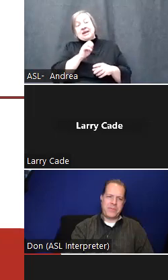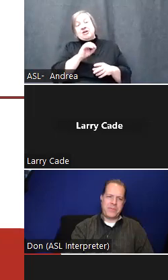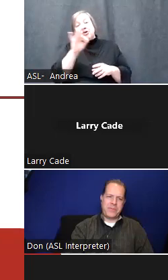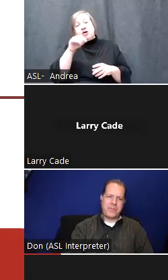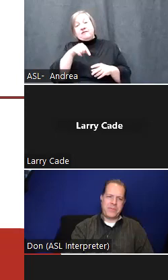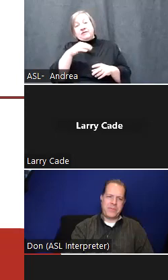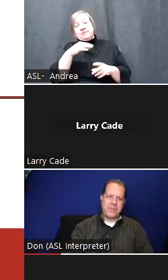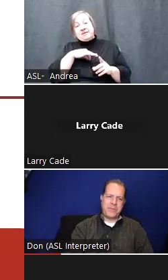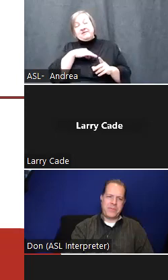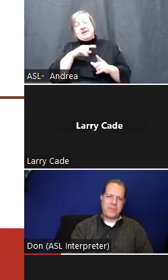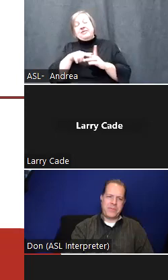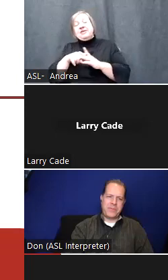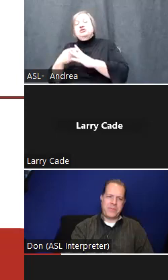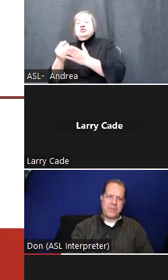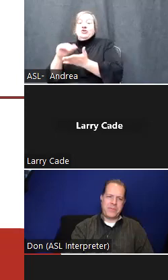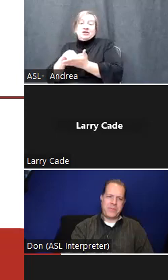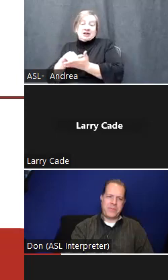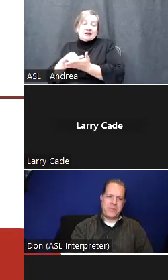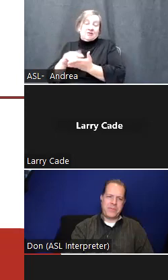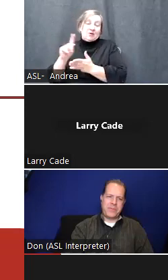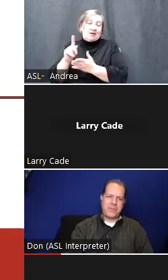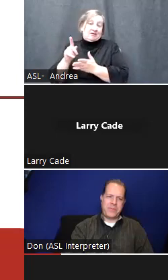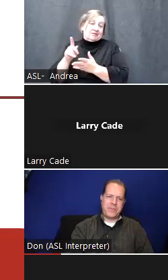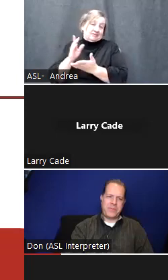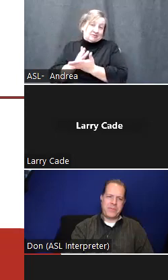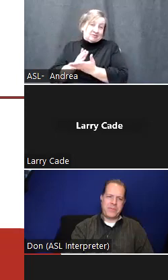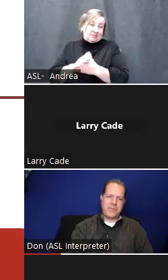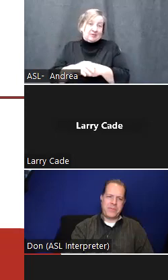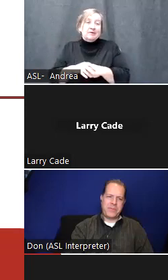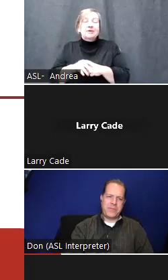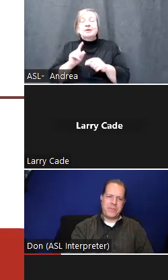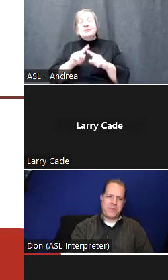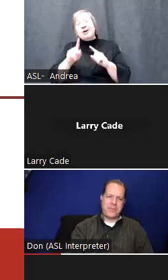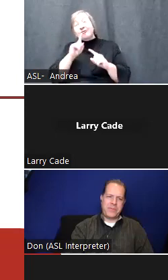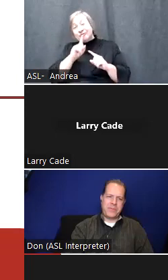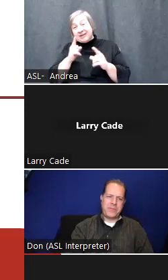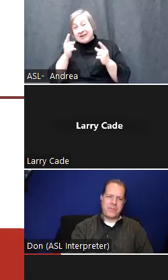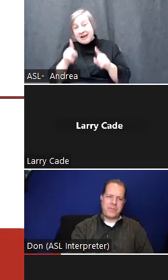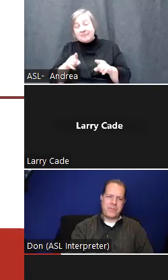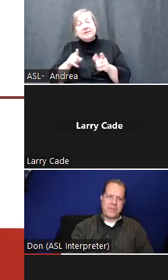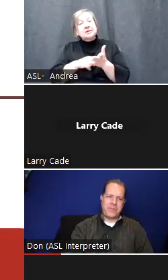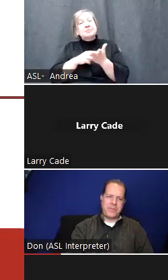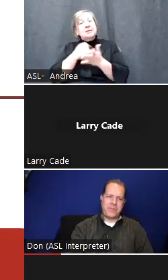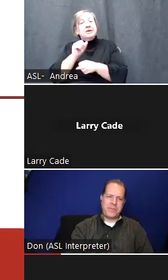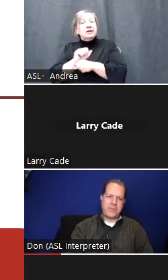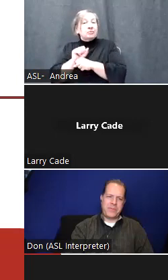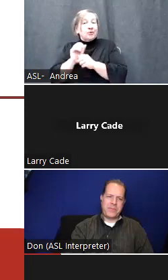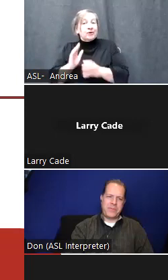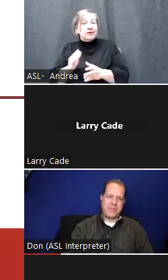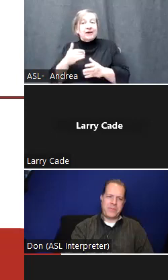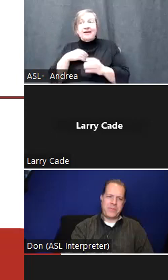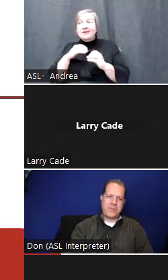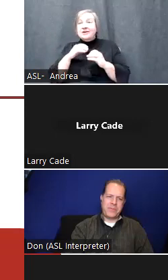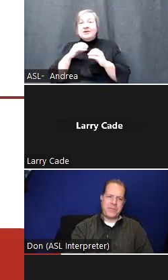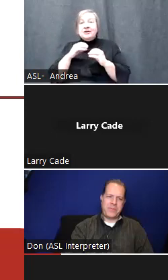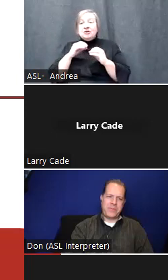benefit where they left off. But in reality, sometimes if the employee really has like absolutely no gap in coverage,